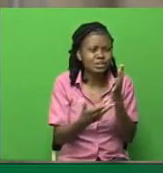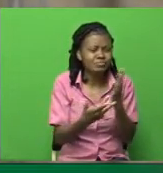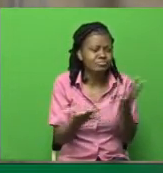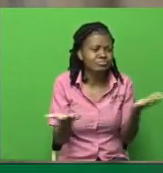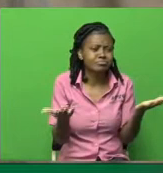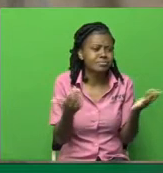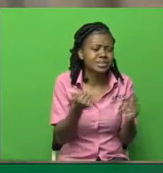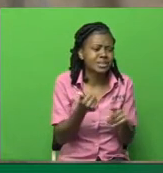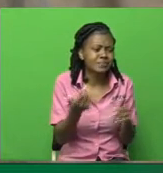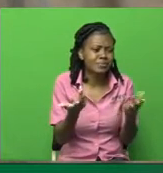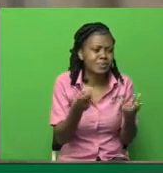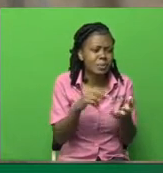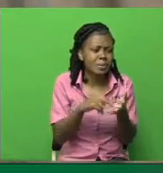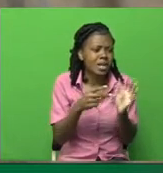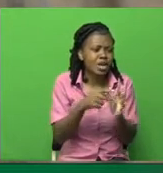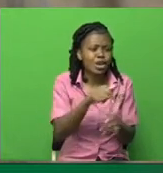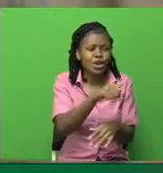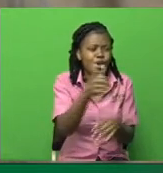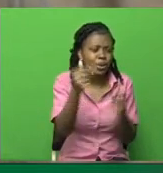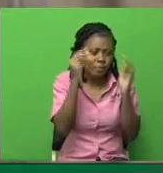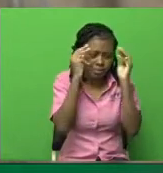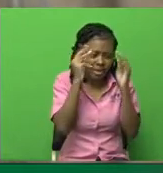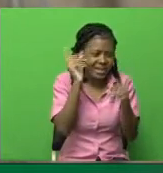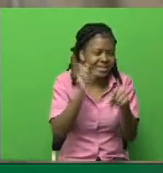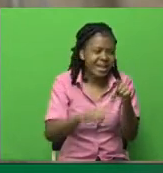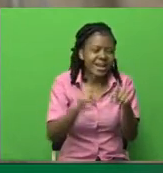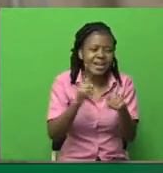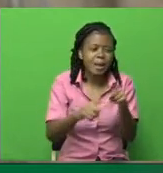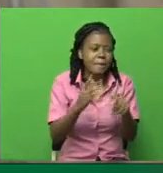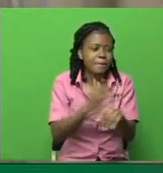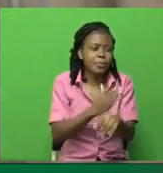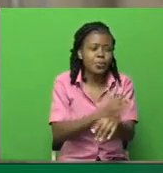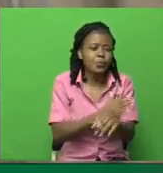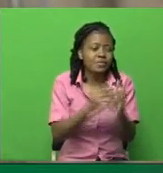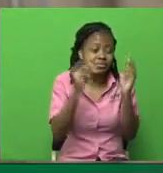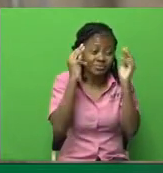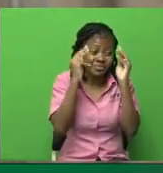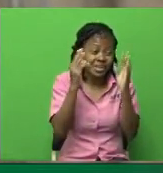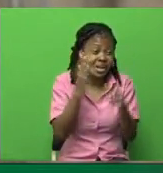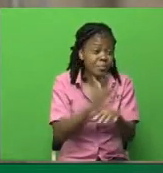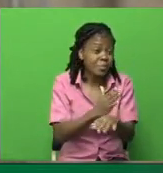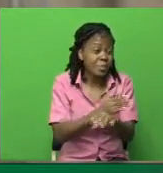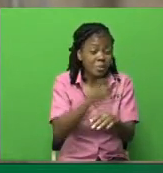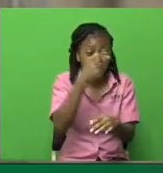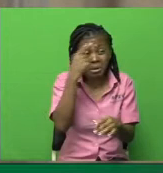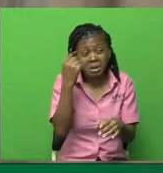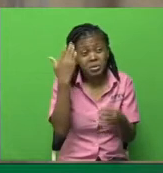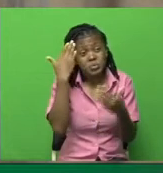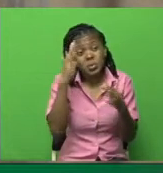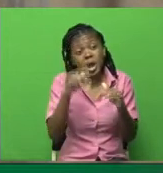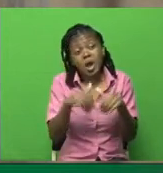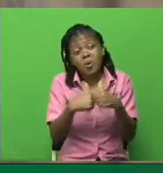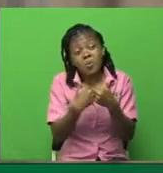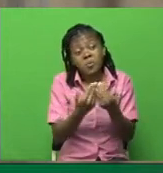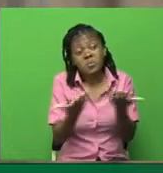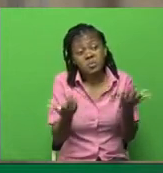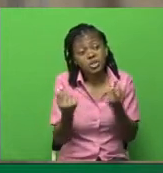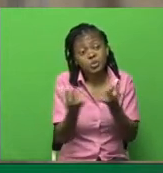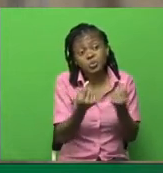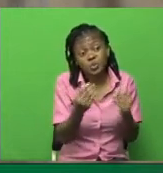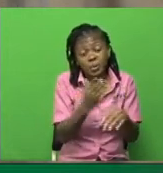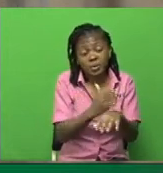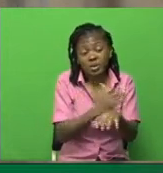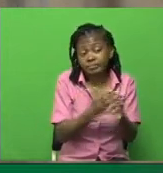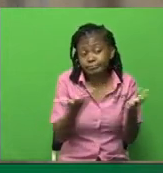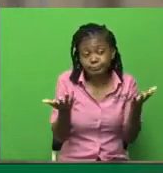very little will continue to happen because there is neither a political will or you know how to get it done Madam speaker the Minister of